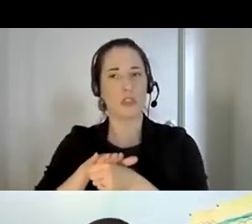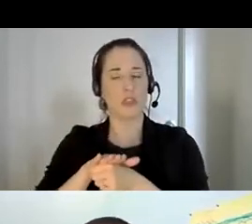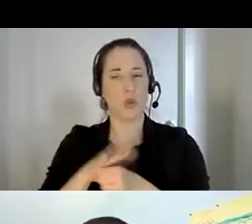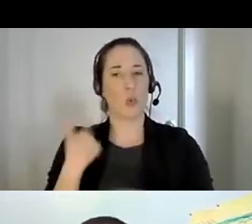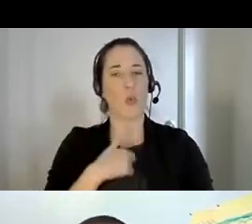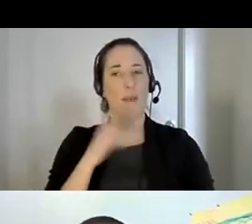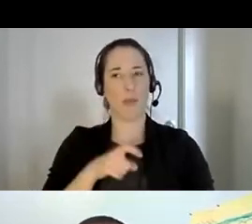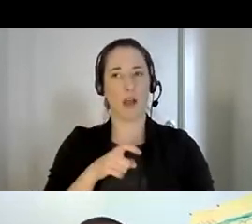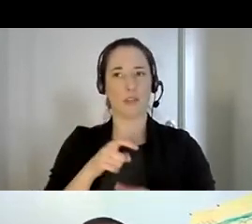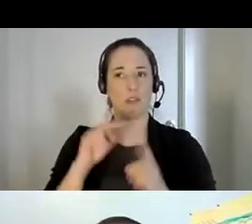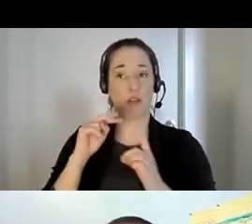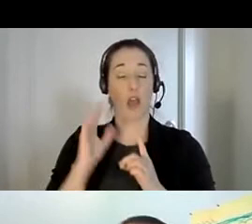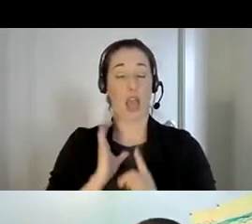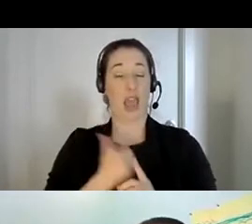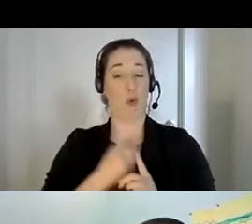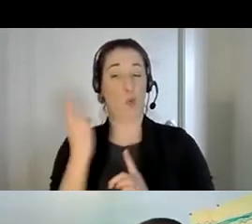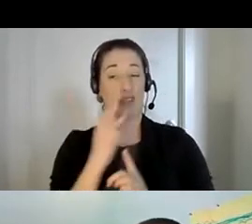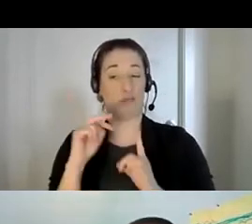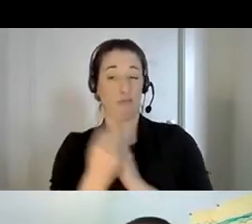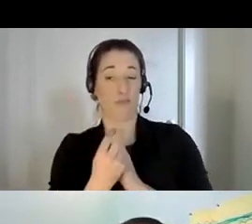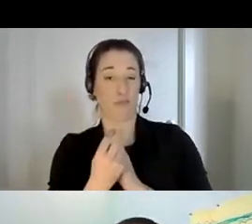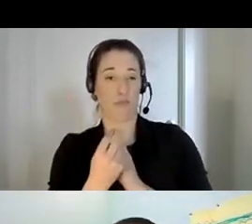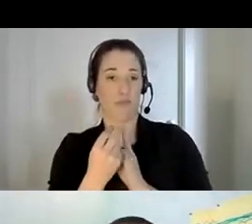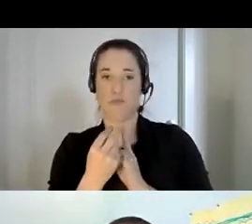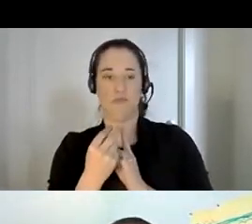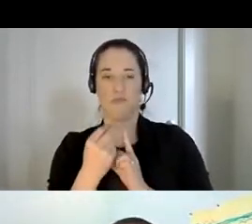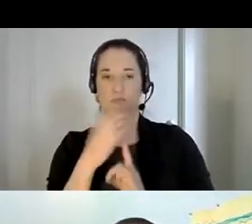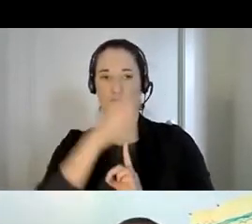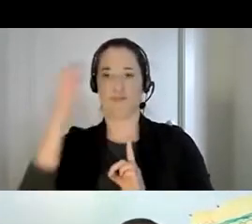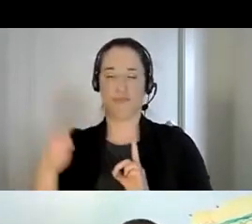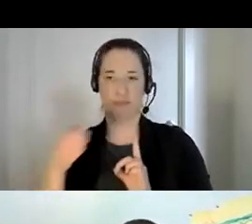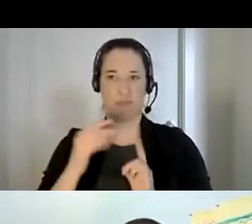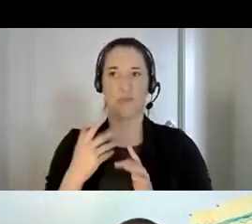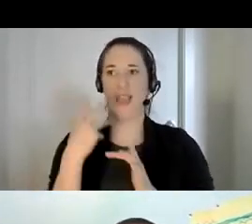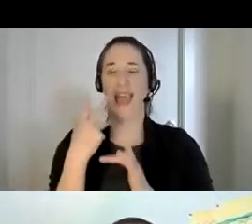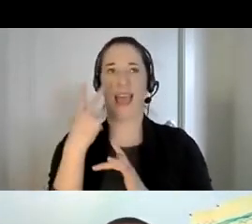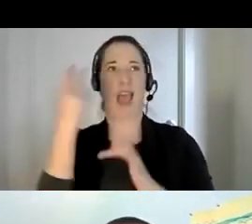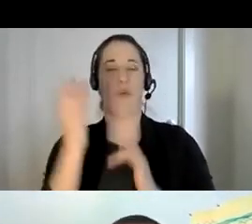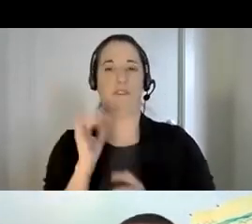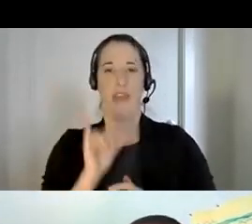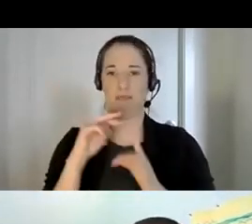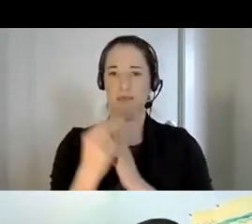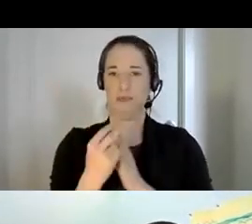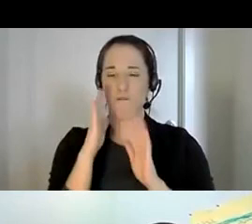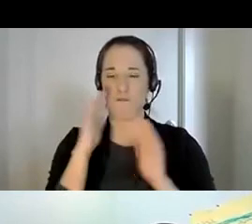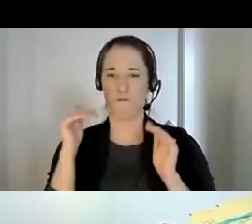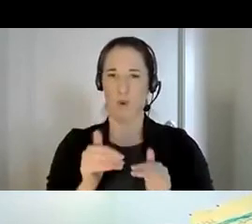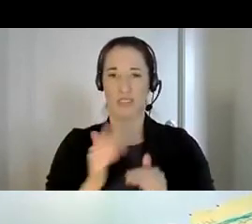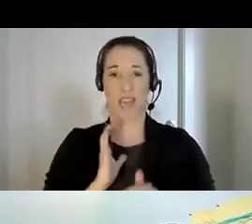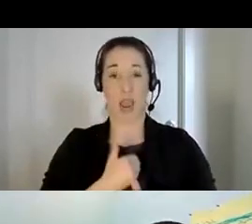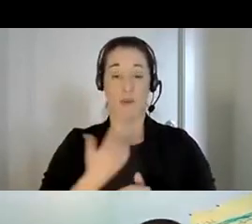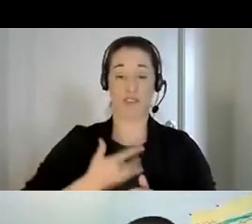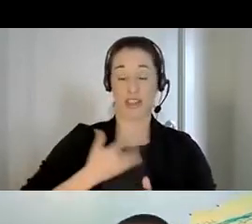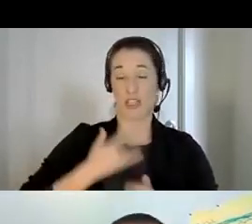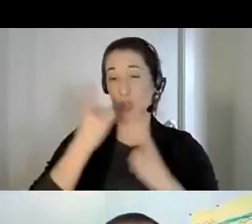westernized way of thinking and our focus on individual thoughts, feelings, and behaviors, and shift our focus